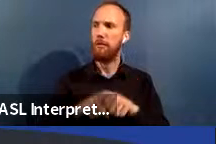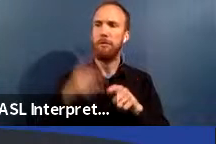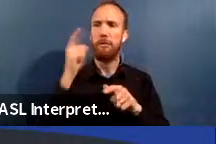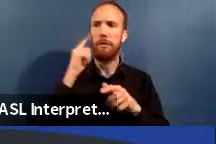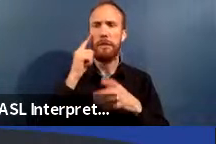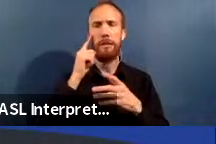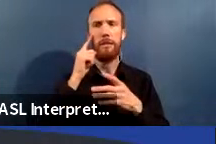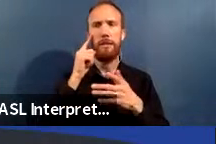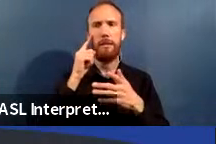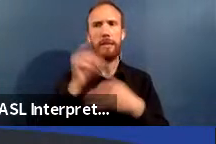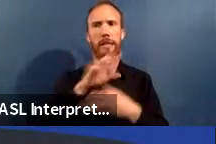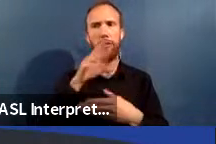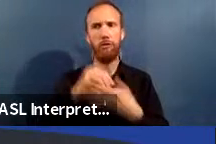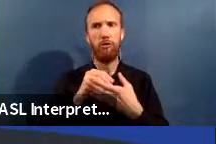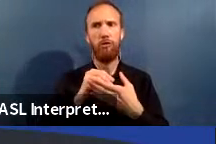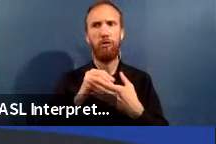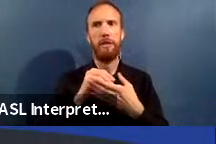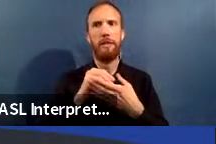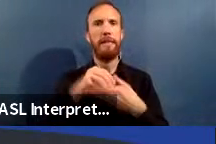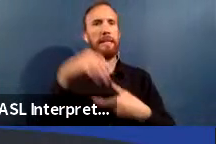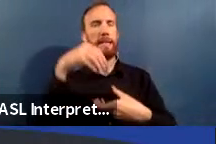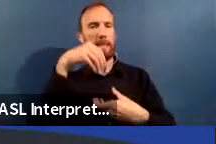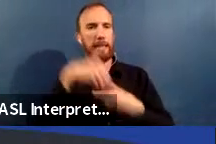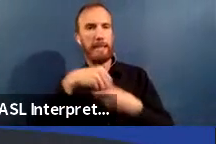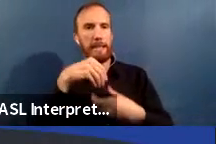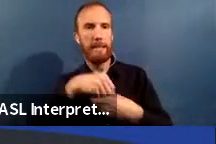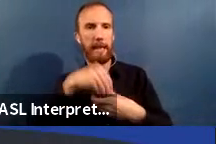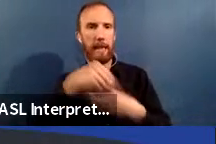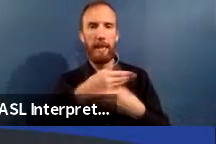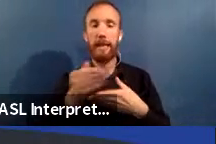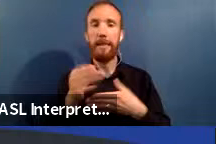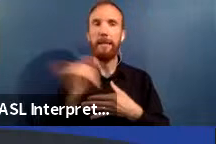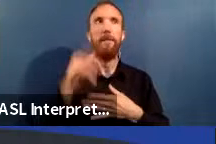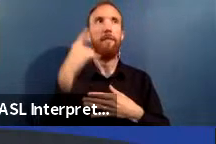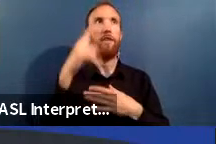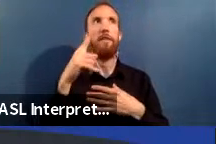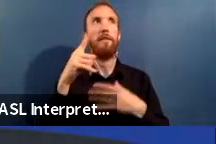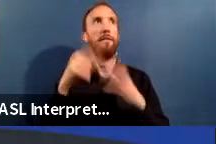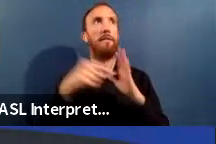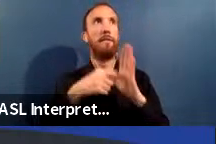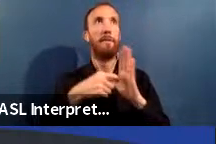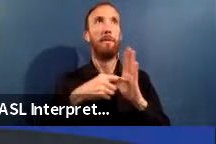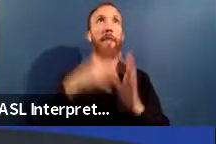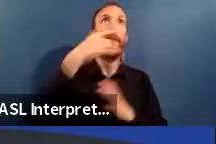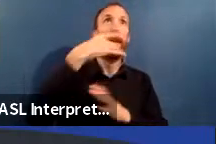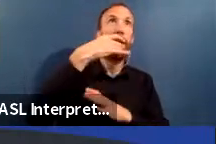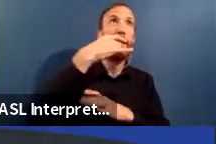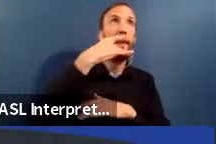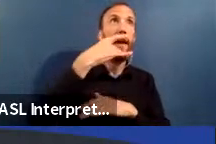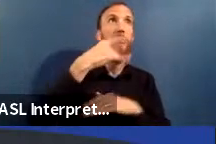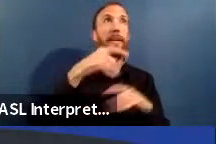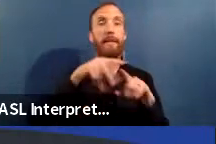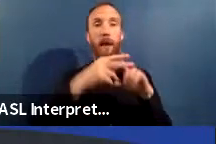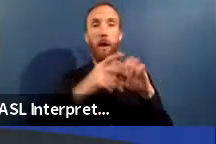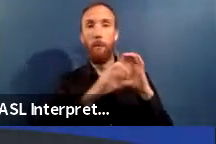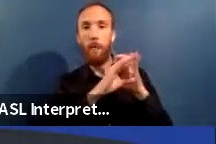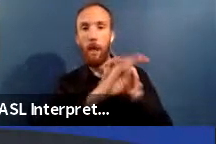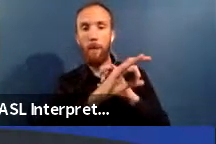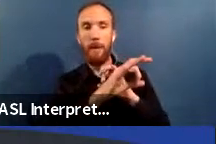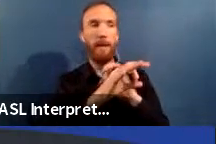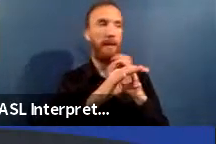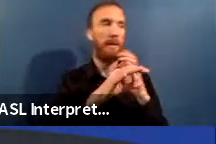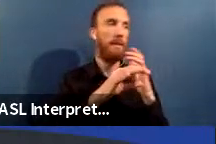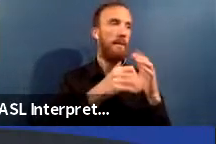renovation to the infrastructure. So we would upgrade the plumbing, the piping, the lighting, as well as prepping and painting of the walls and